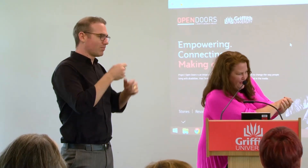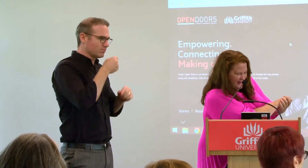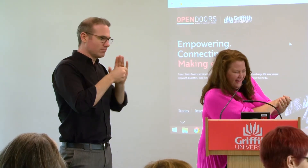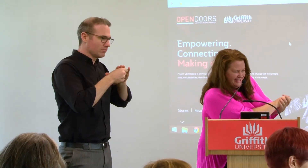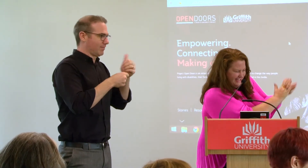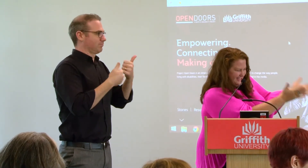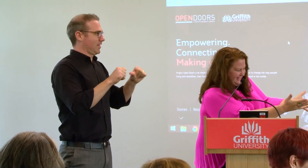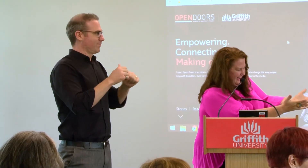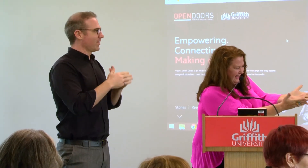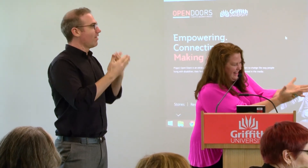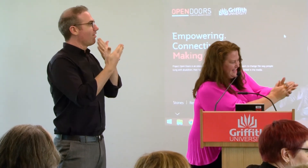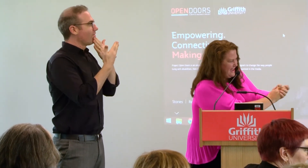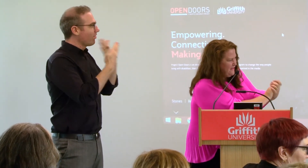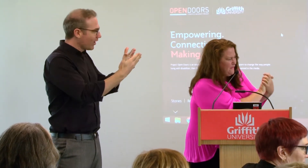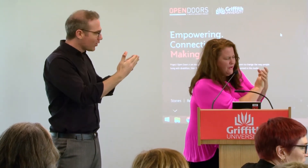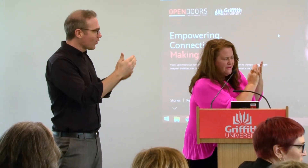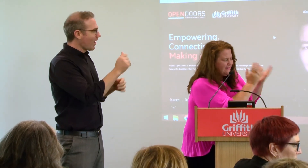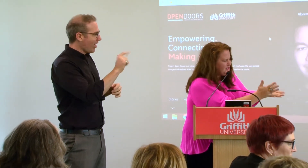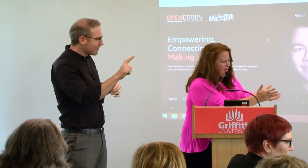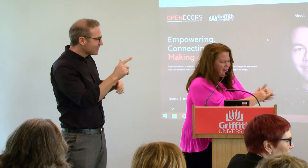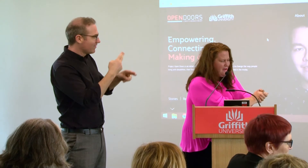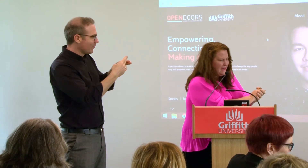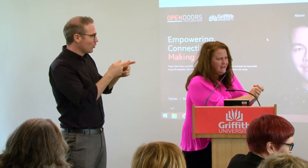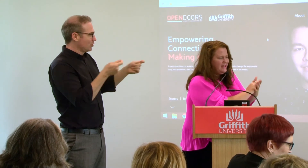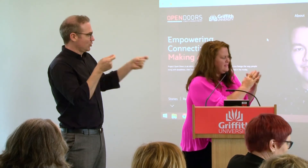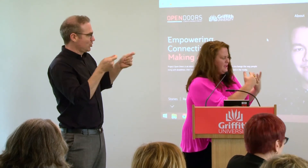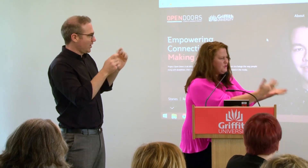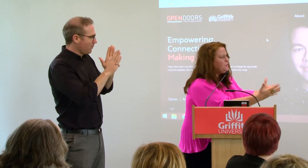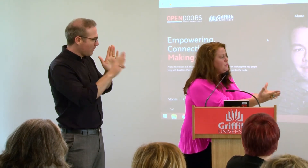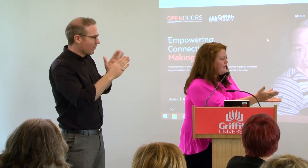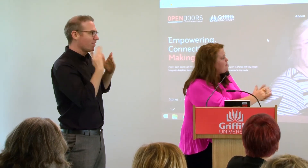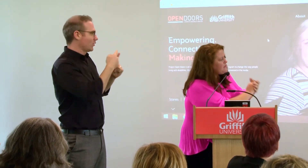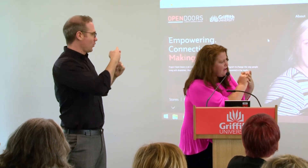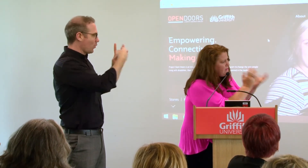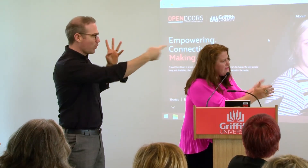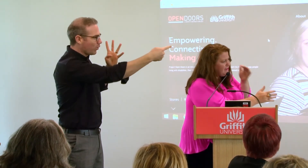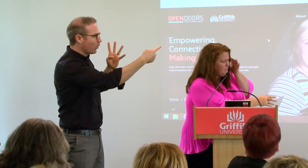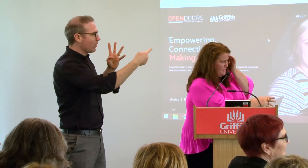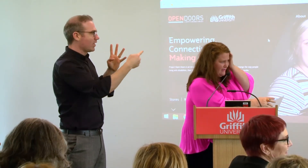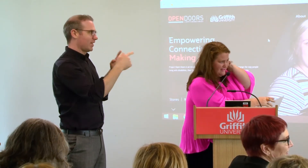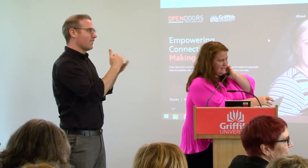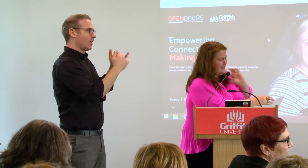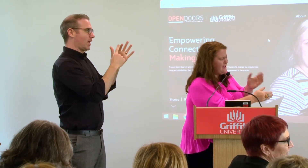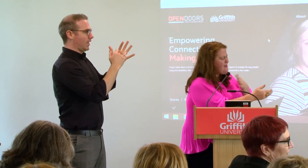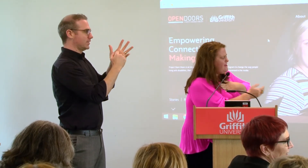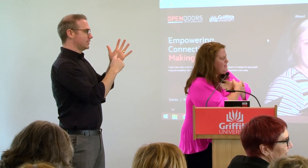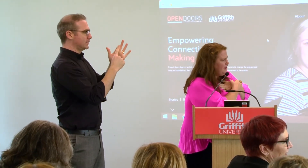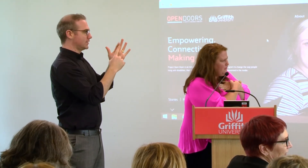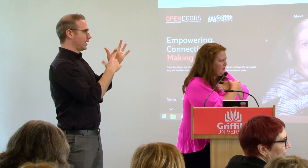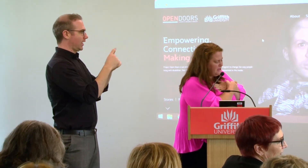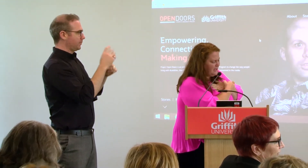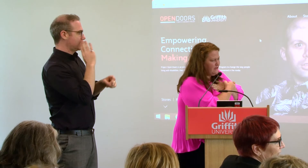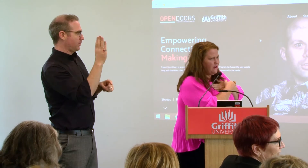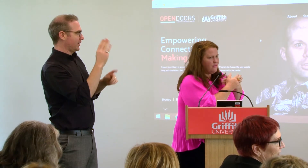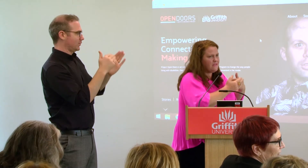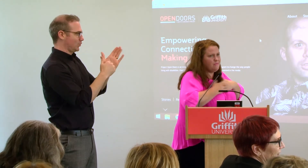Thank you very much, Alistair, for chairing our panel, and thank you to all, as you say, our esteemed speakers here today. Thank you